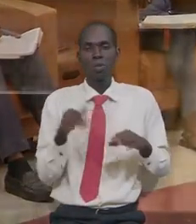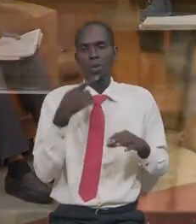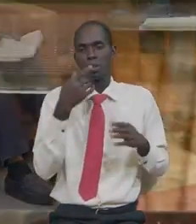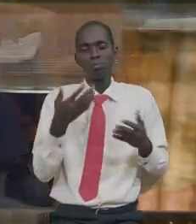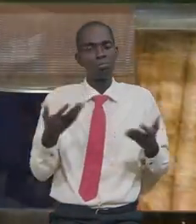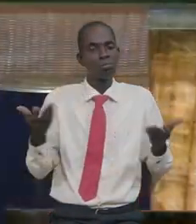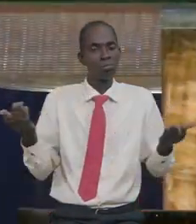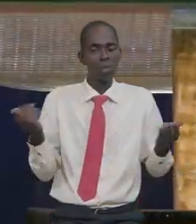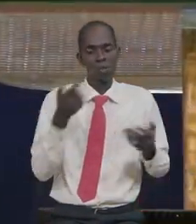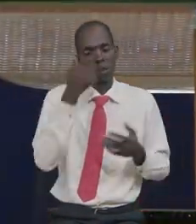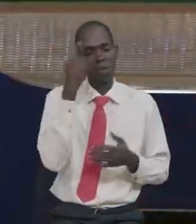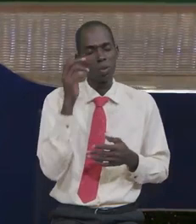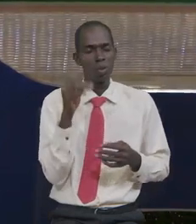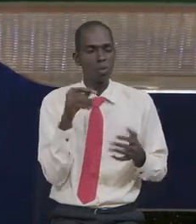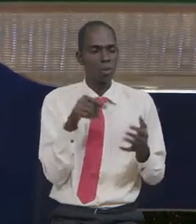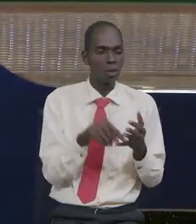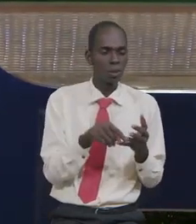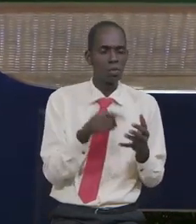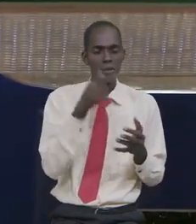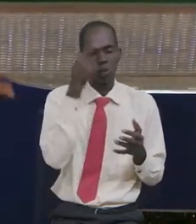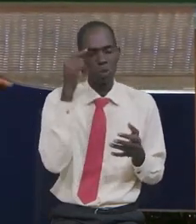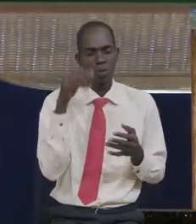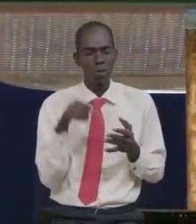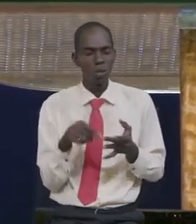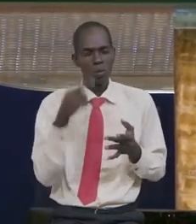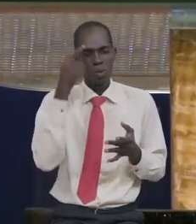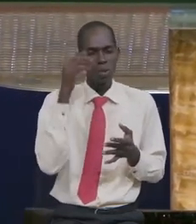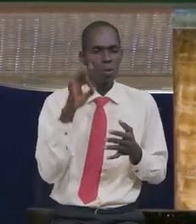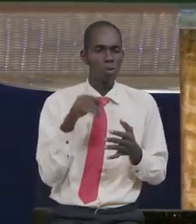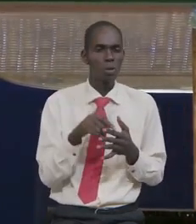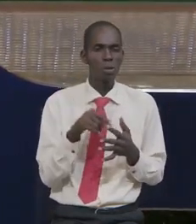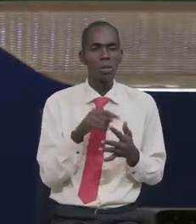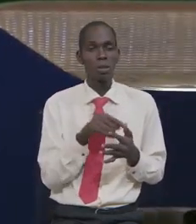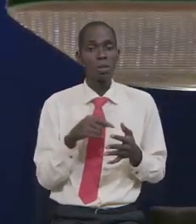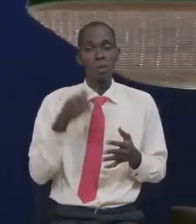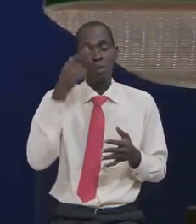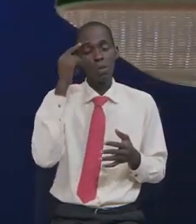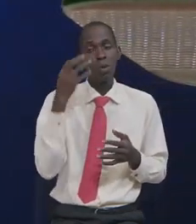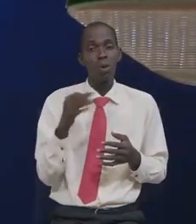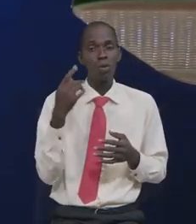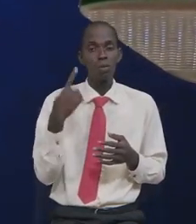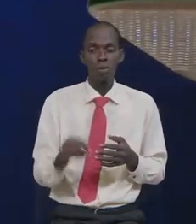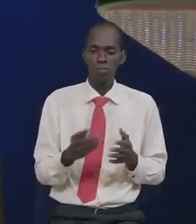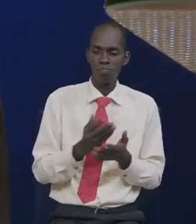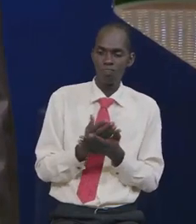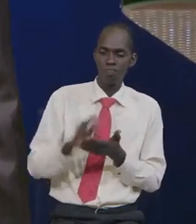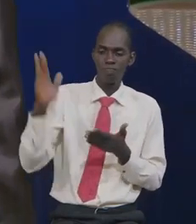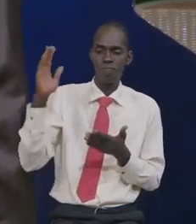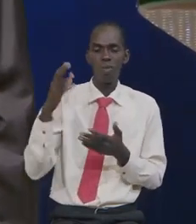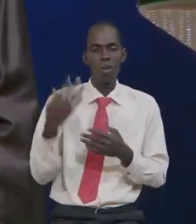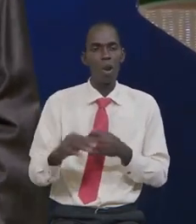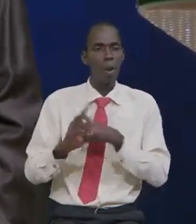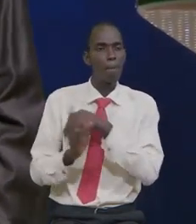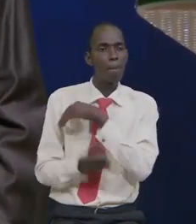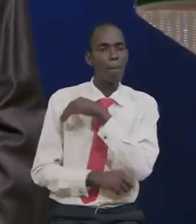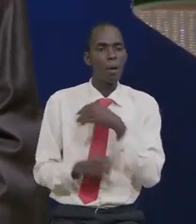prison, because of the incarceration, because of the misunderstanding, because of the misplacement on punishment on